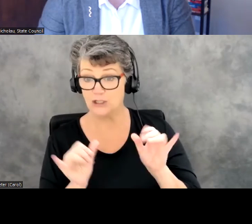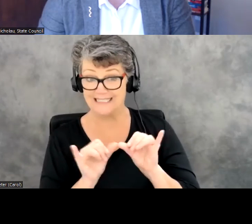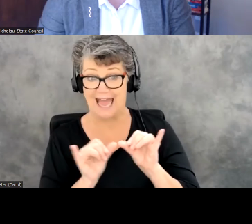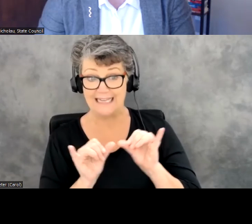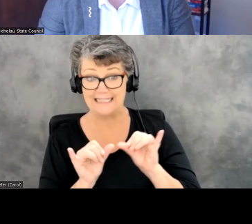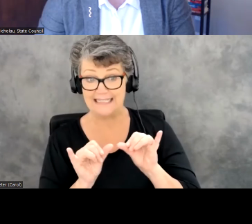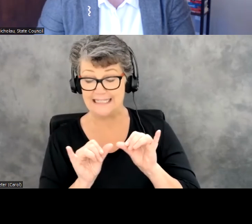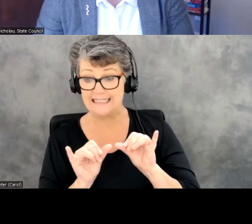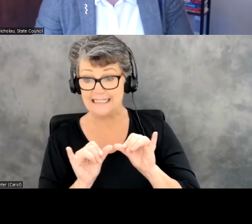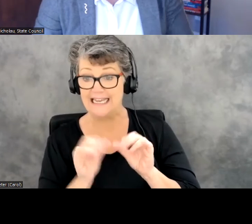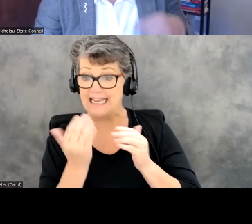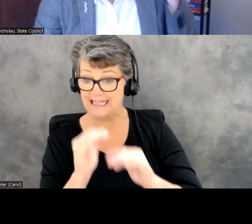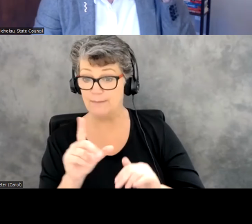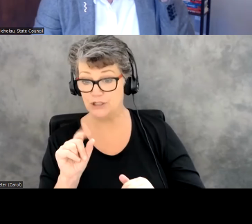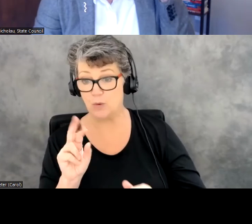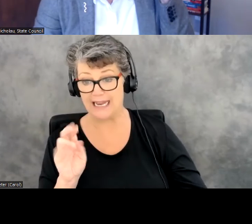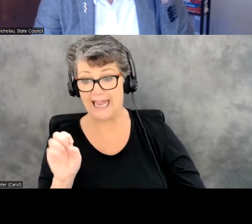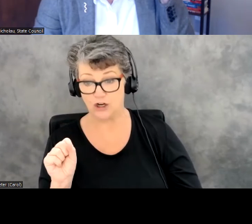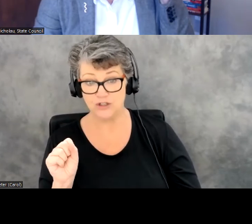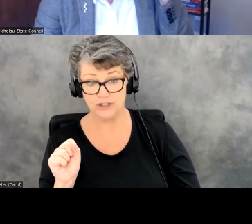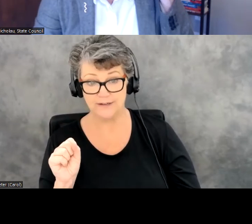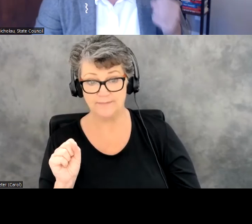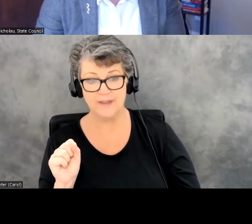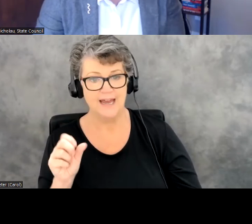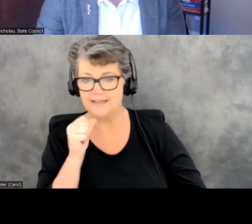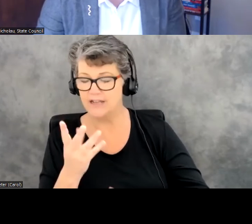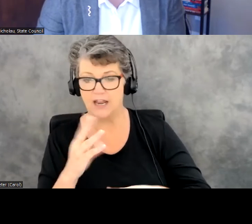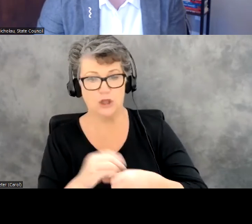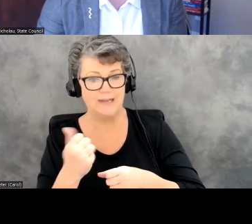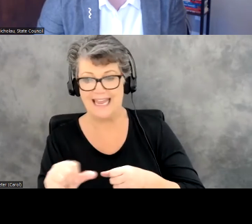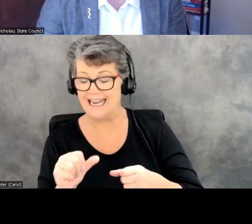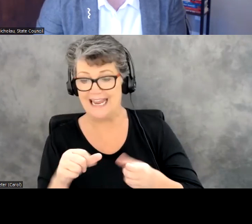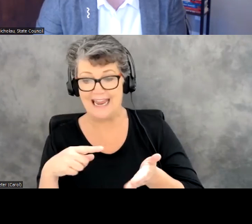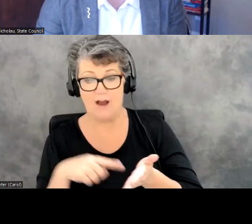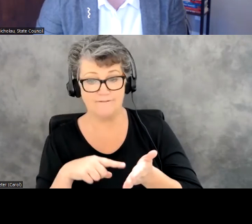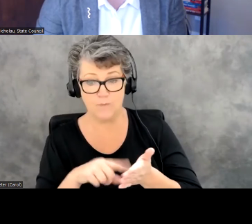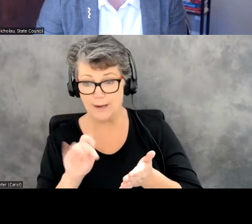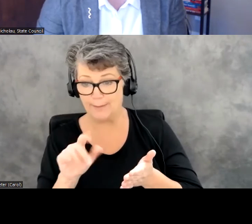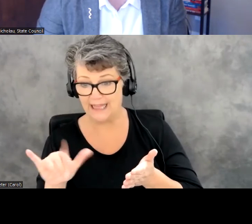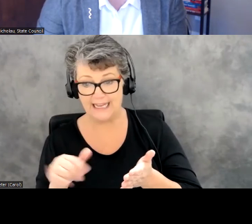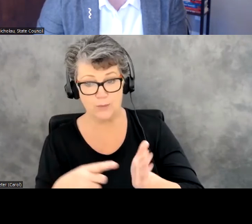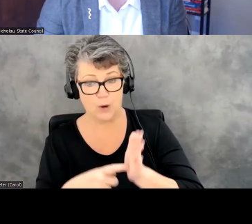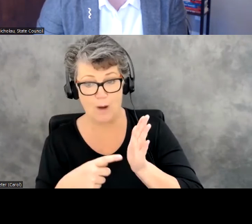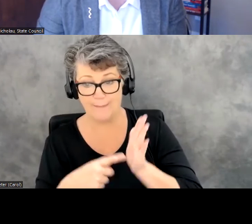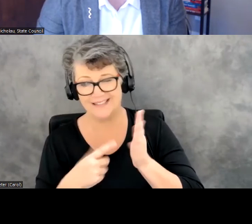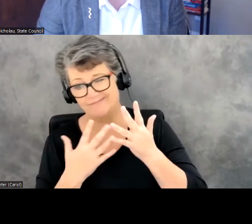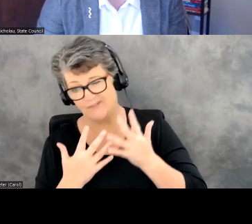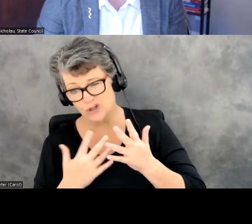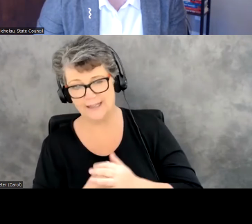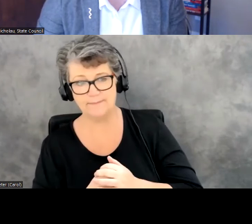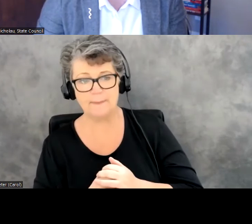sizes are limited to 20 acres, and it does not include any affordability requirements,